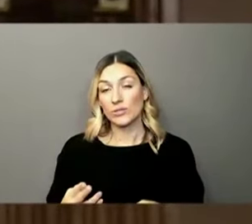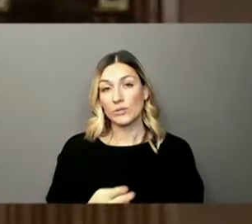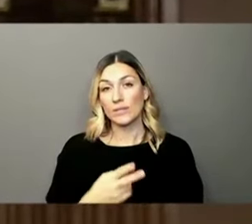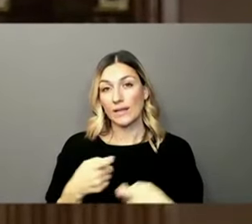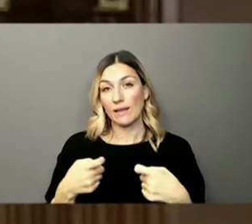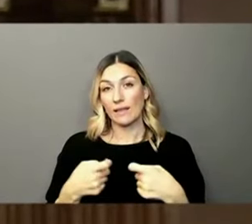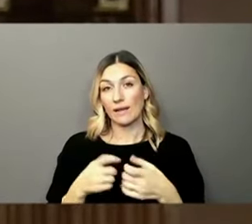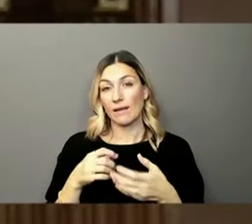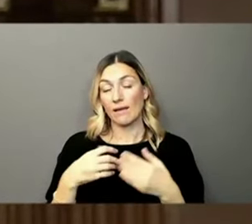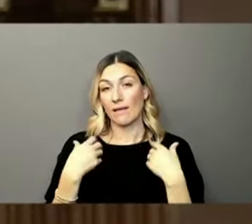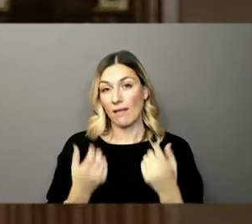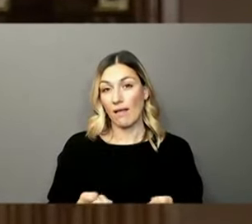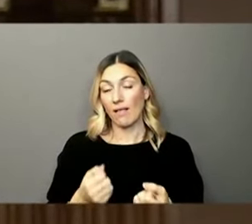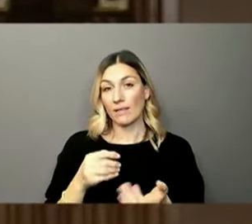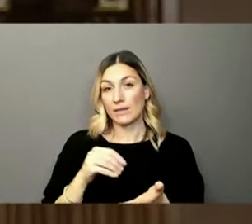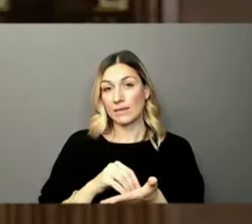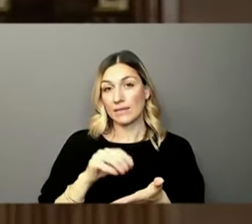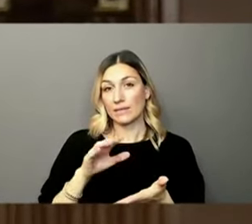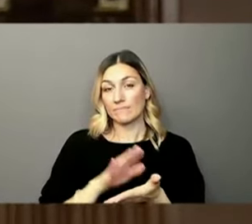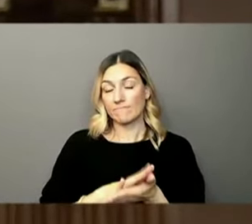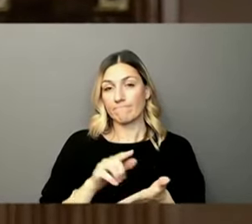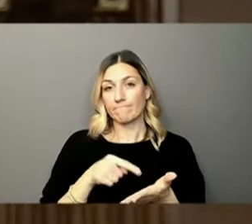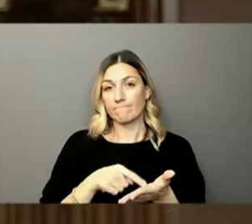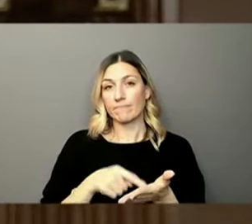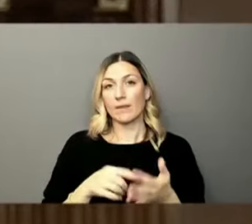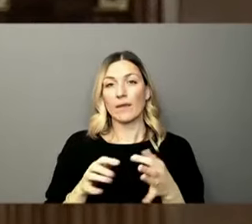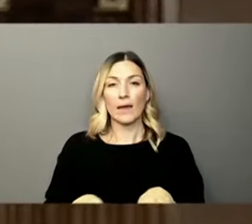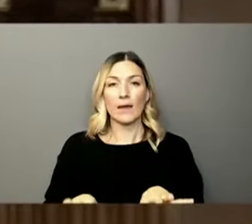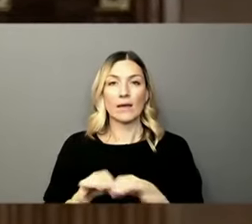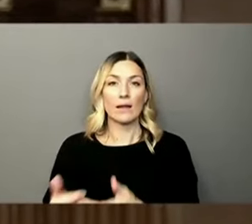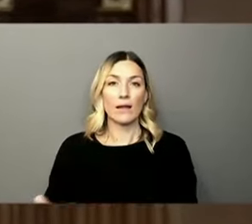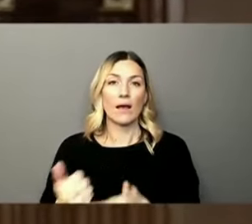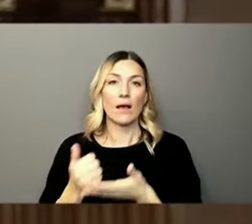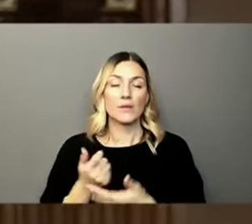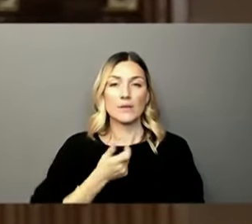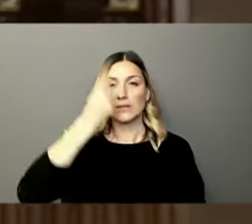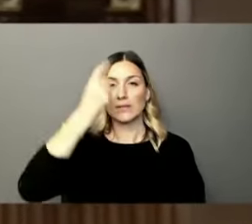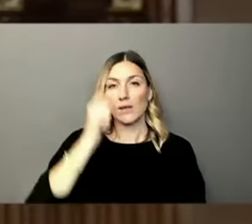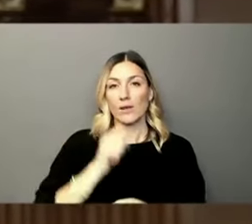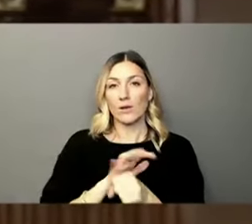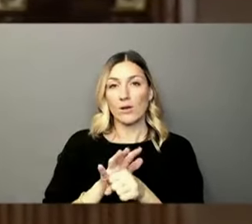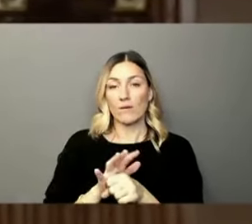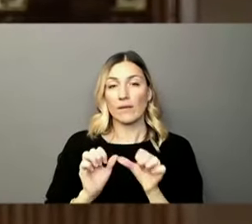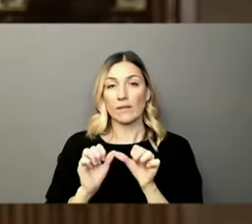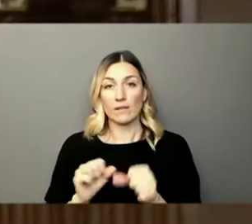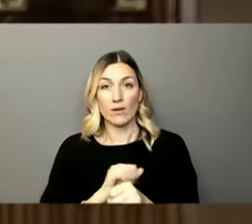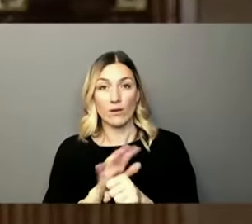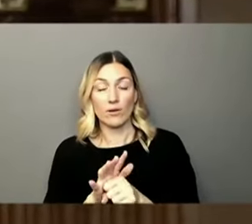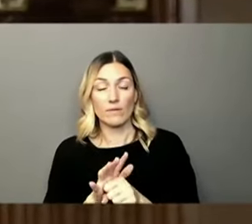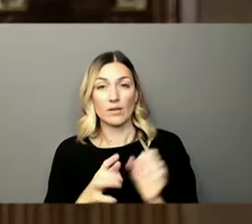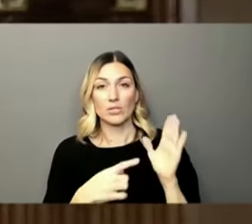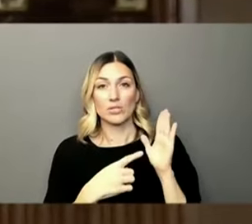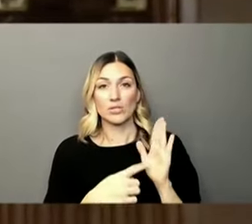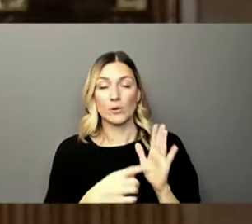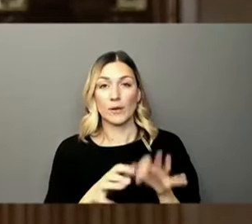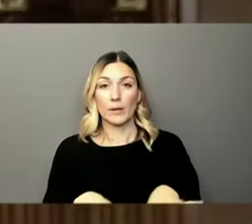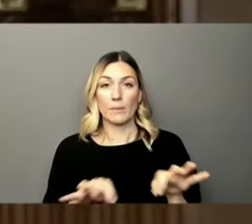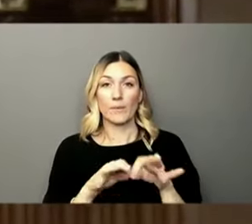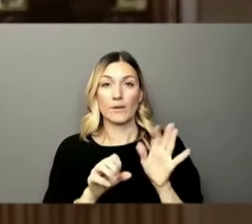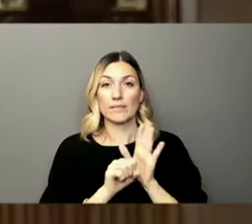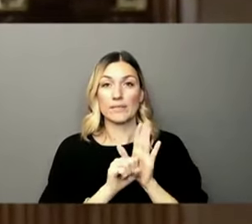record data warehouses have been pivotal in helping us understand both COVID-19 and long COVID, revealing key symptoms and risk